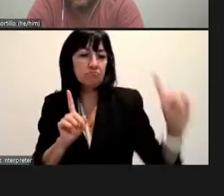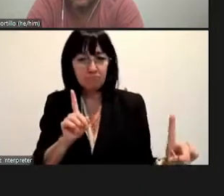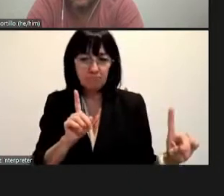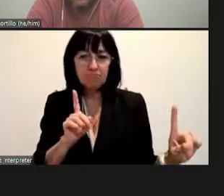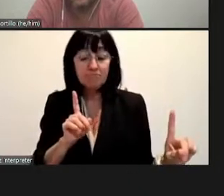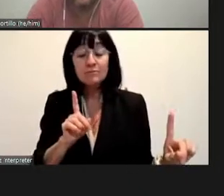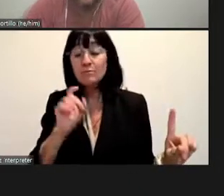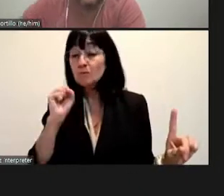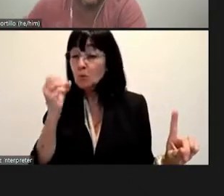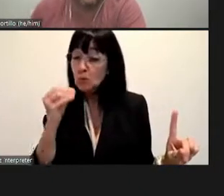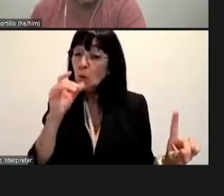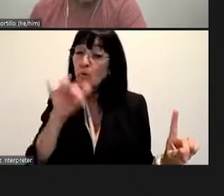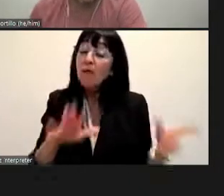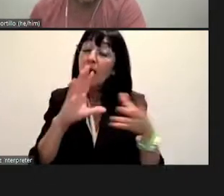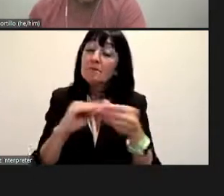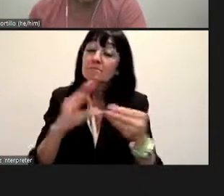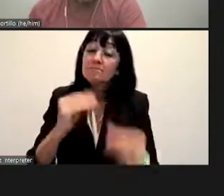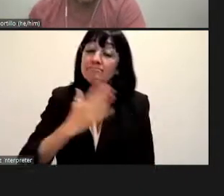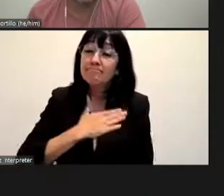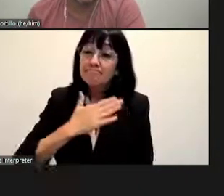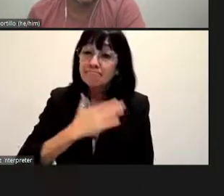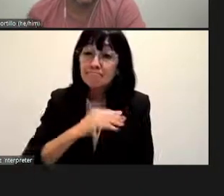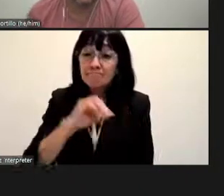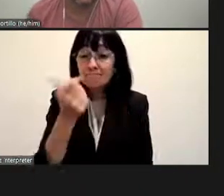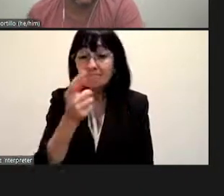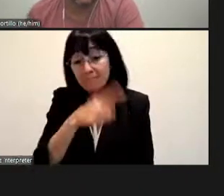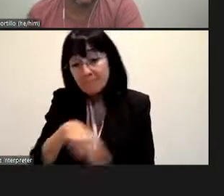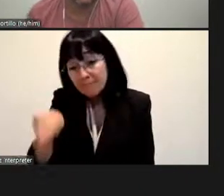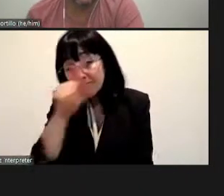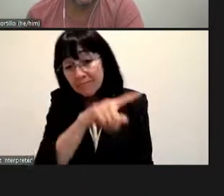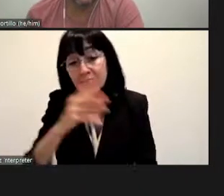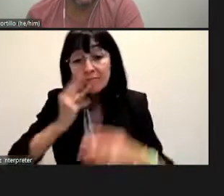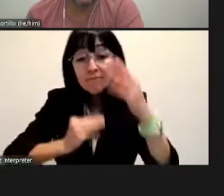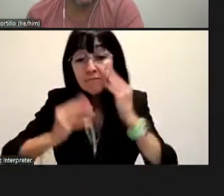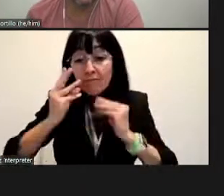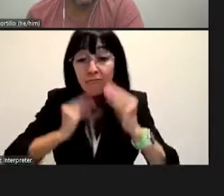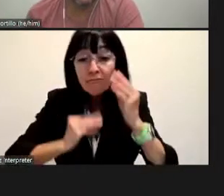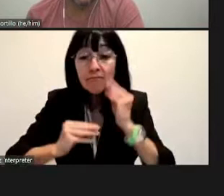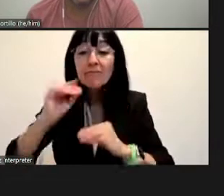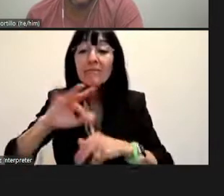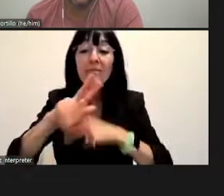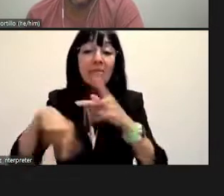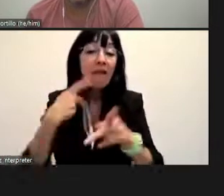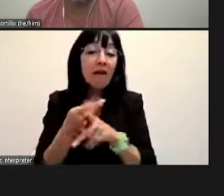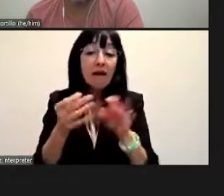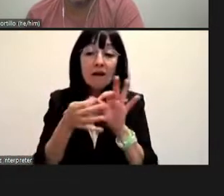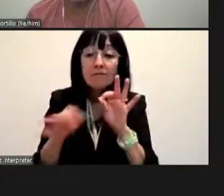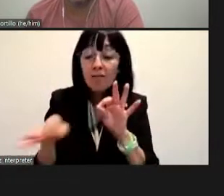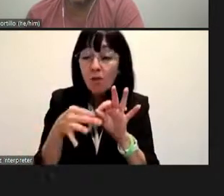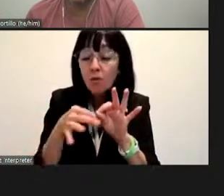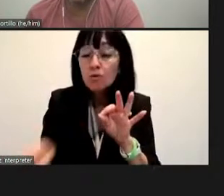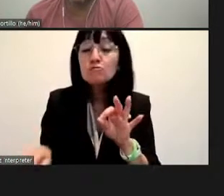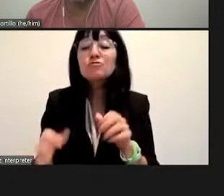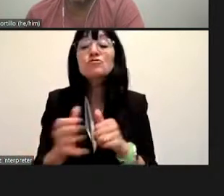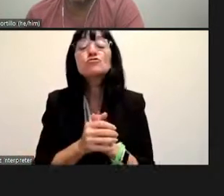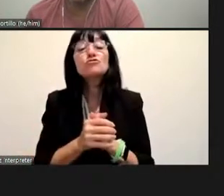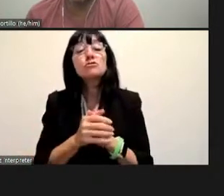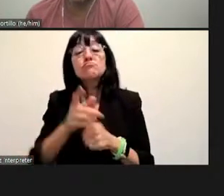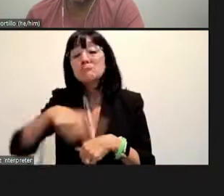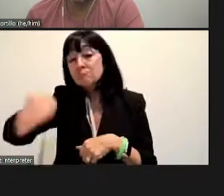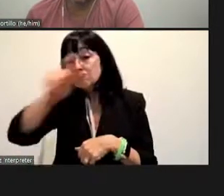have any examples that they've encountered of this kind of language, or if they're able to offer